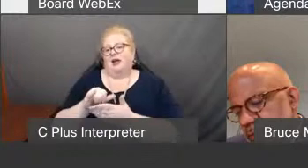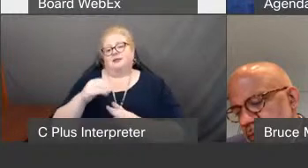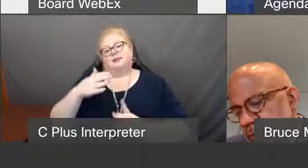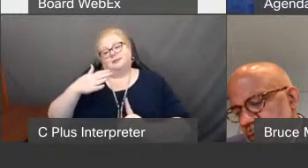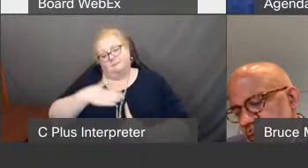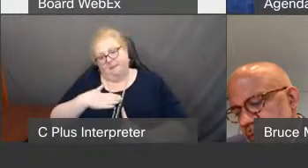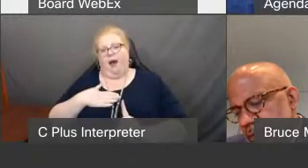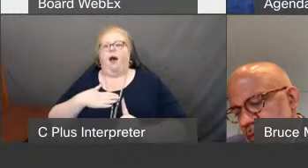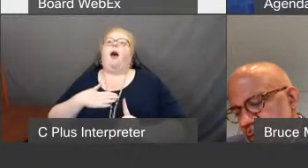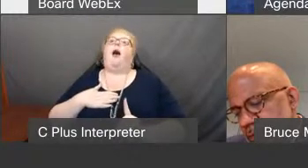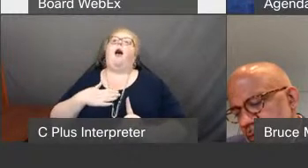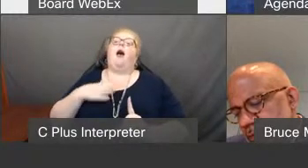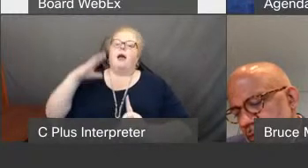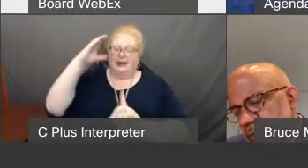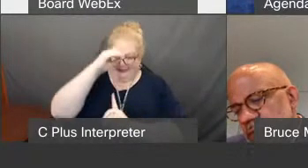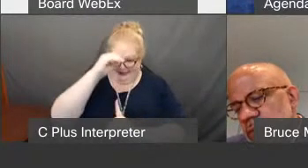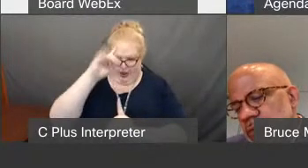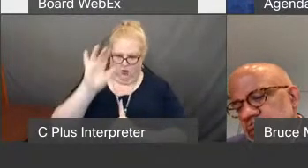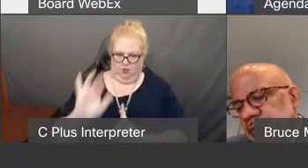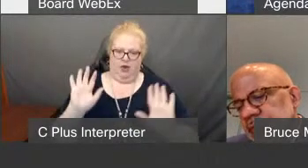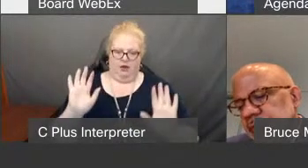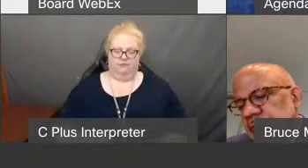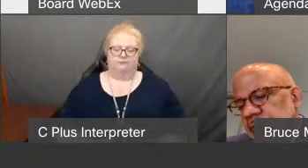you. Thank you for your feedback.